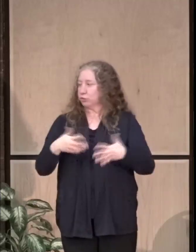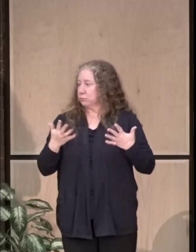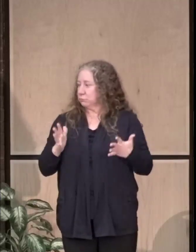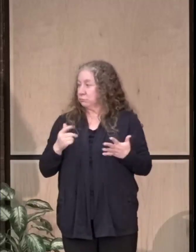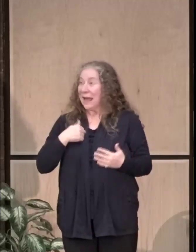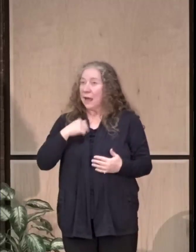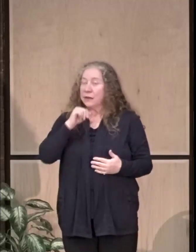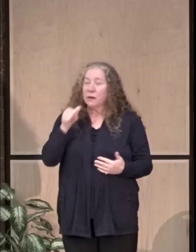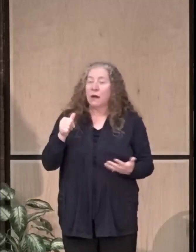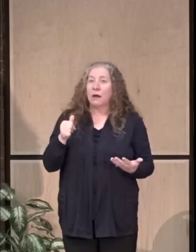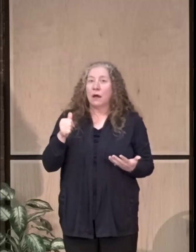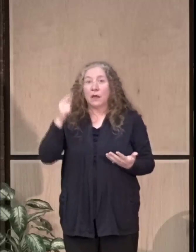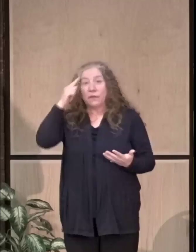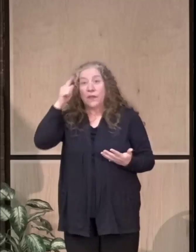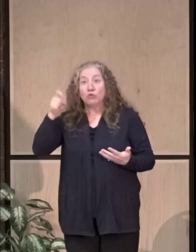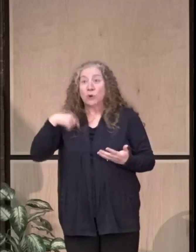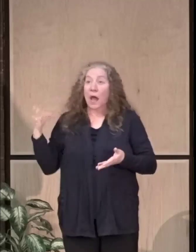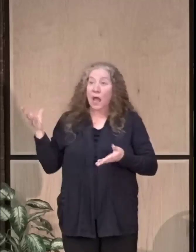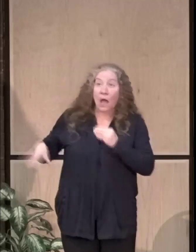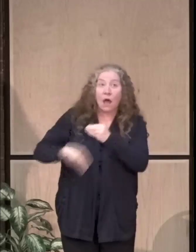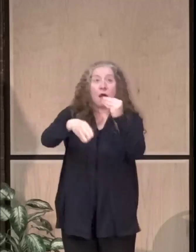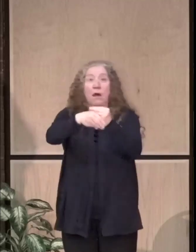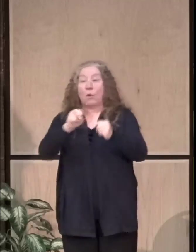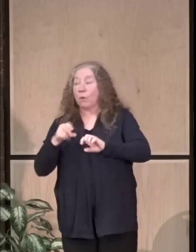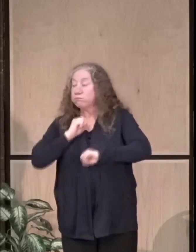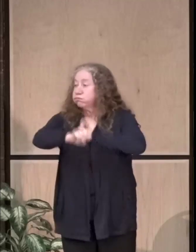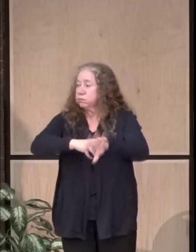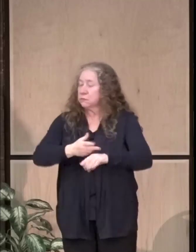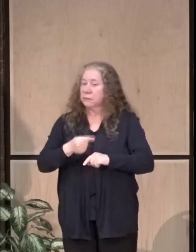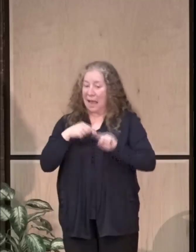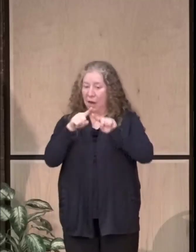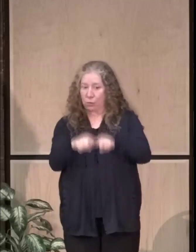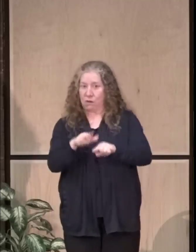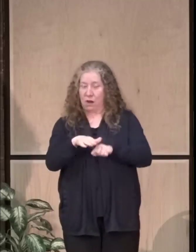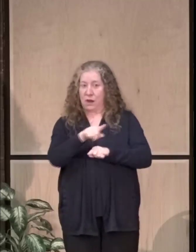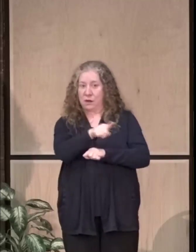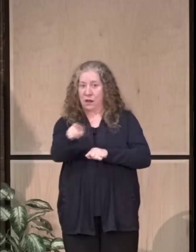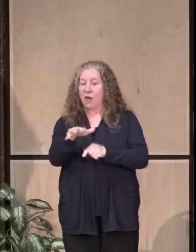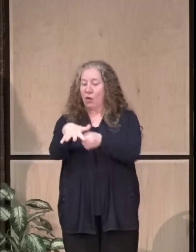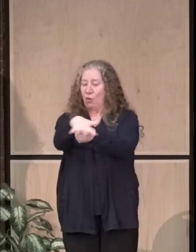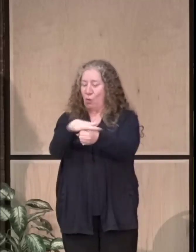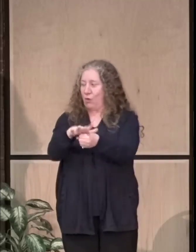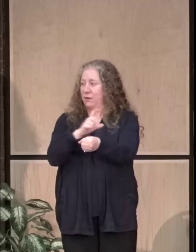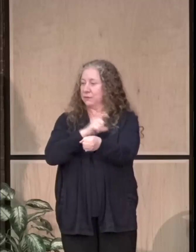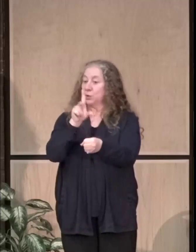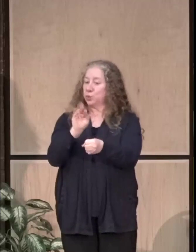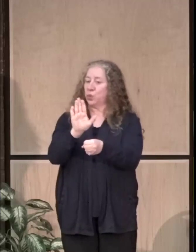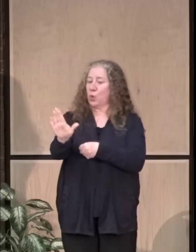think I would have changed anything because I relied on the local law enforcement to do their